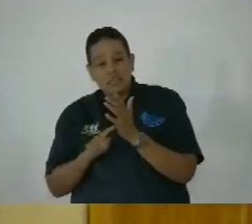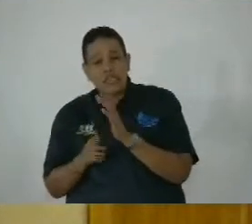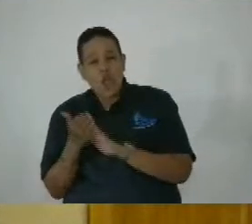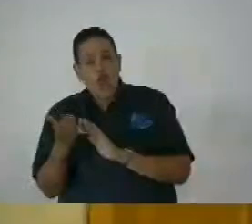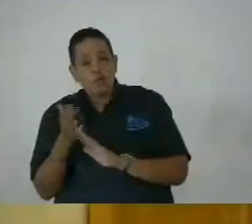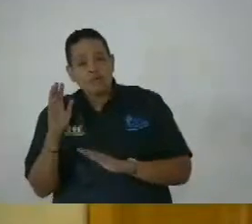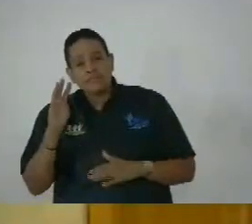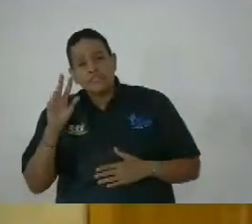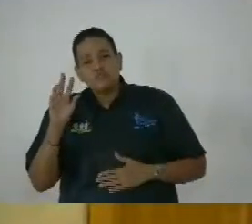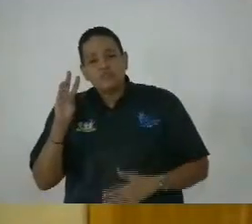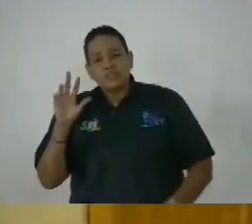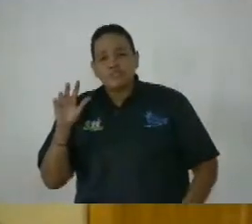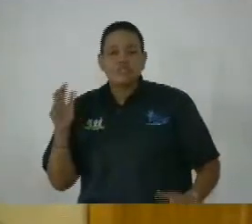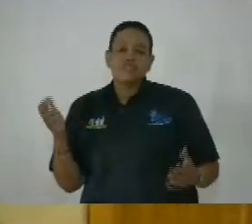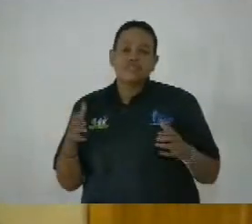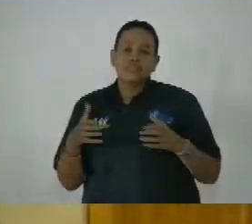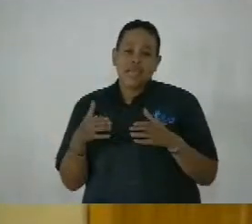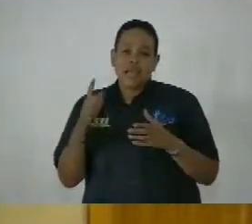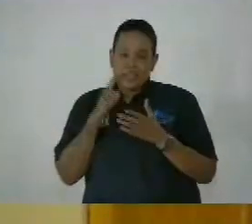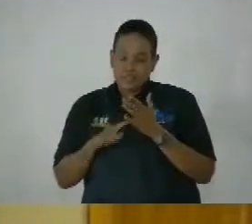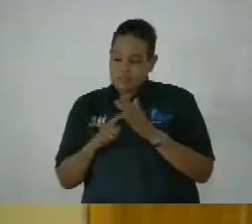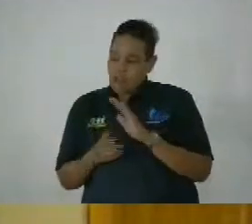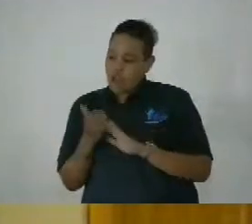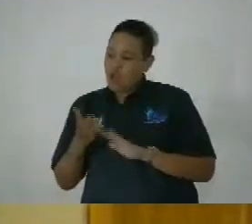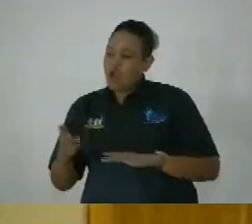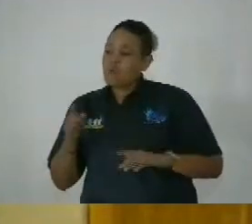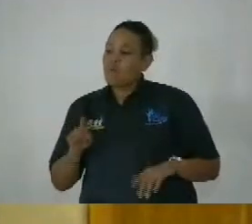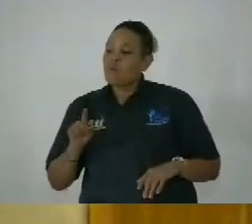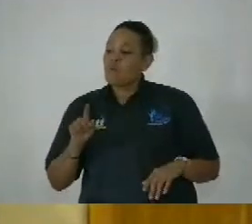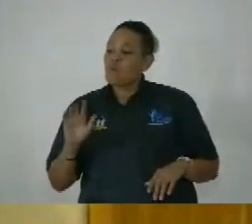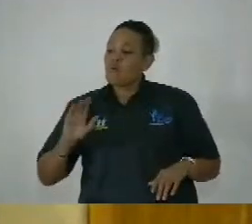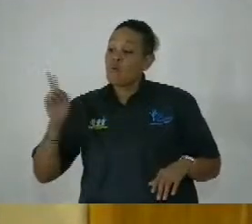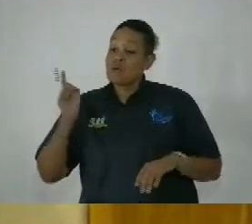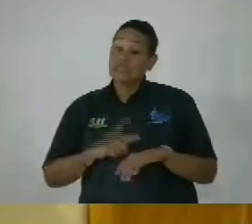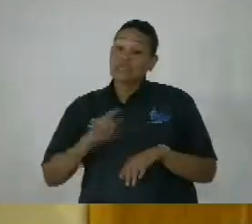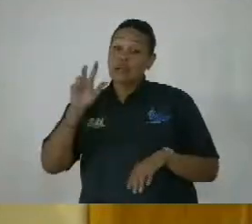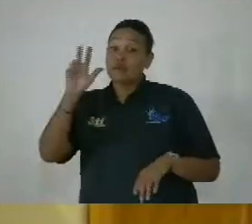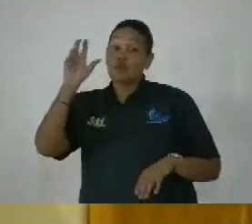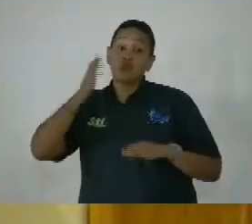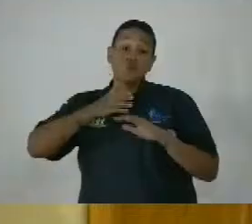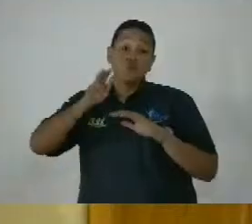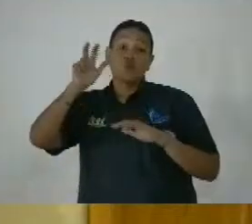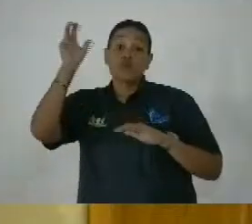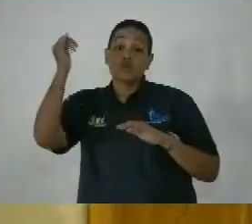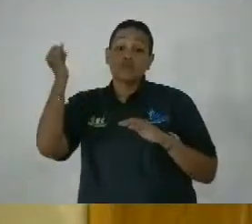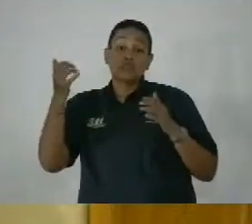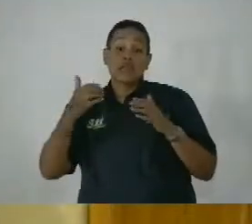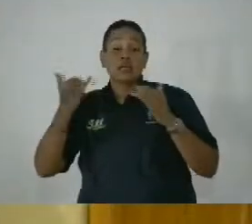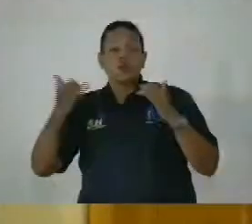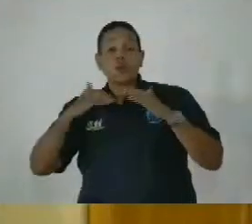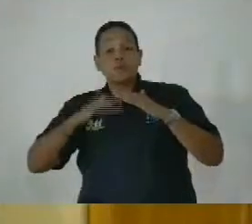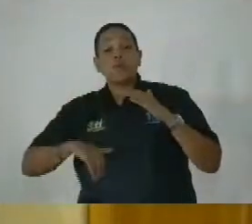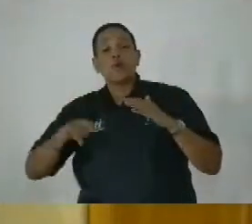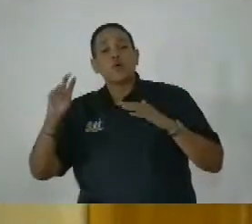63. At one stage in this country, we had over 200 gangs operating. Down below 200.